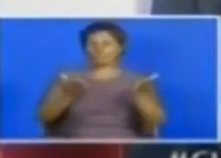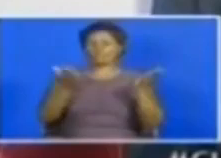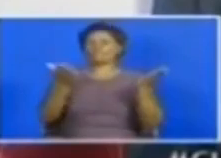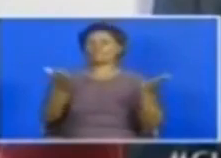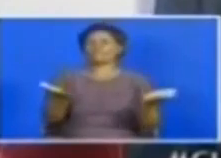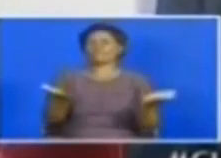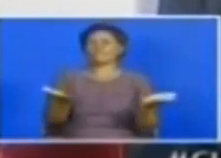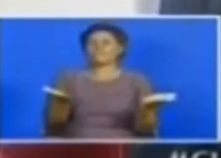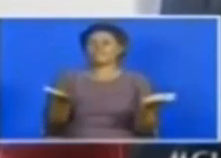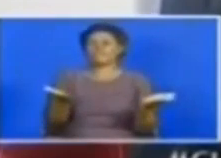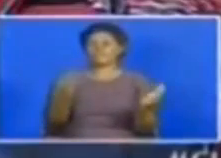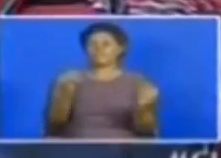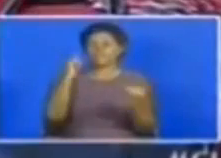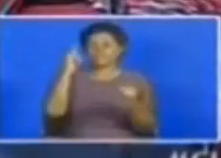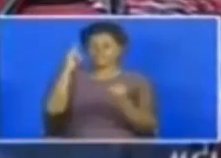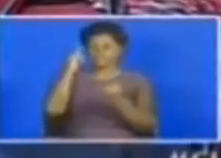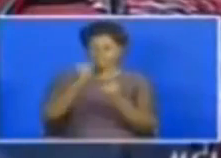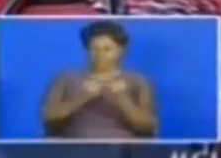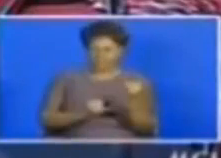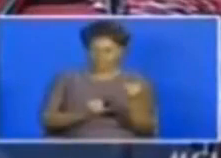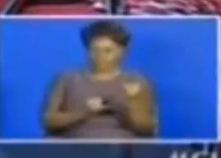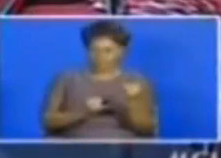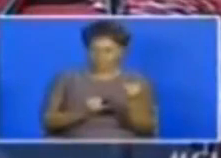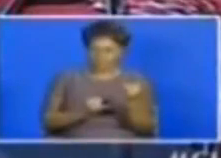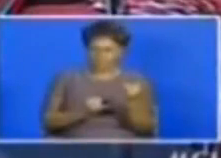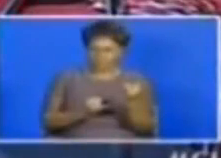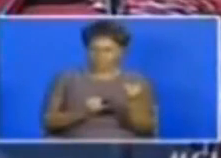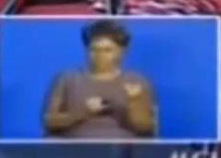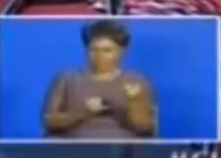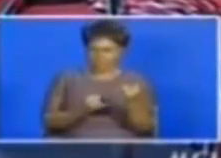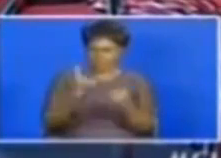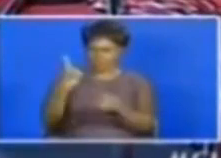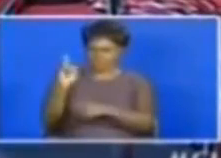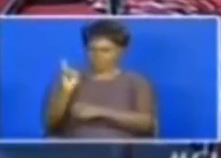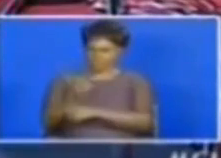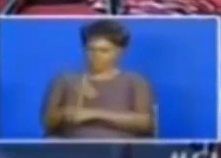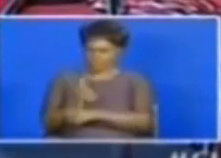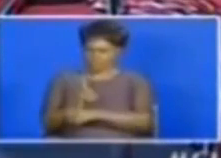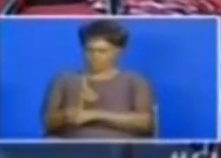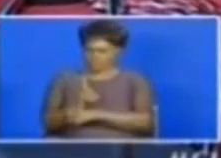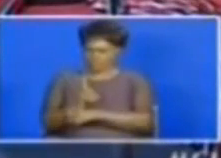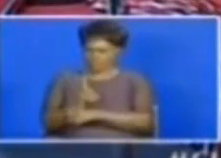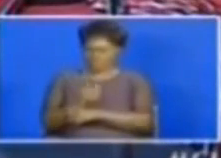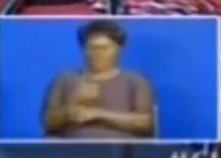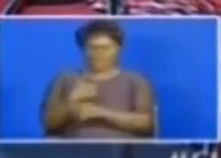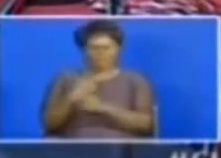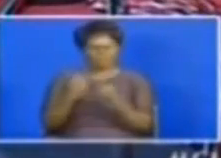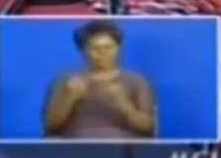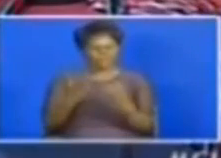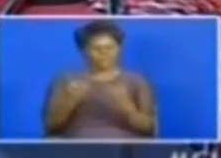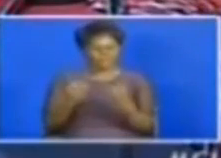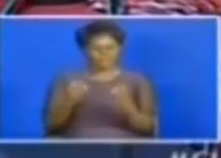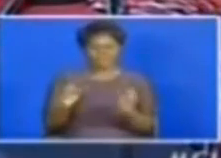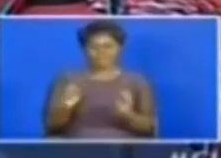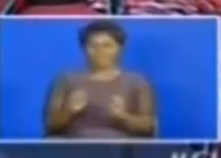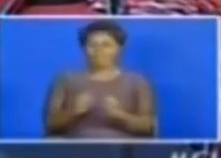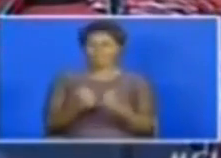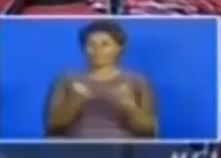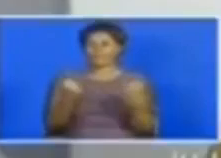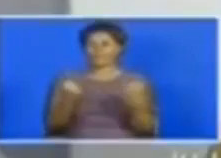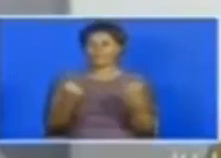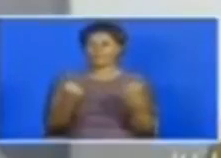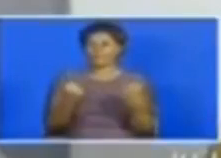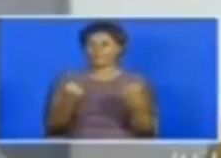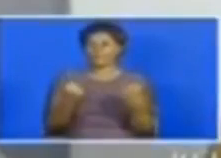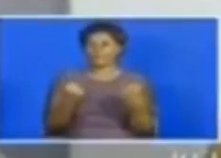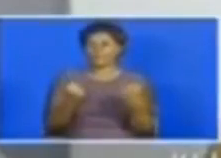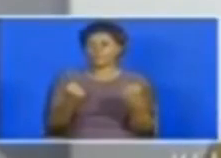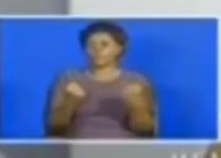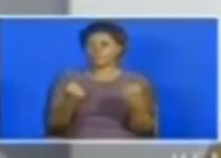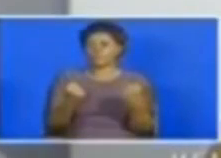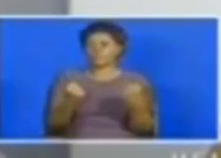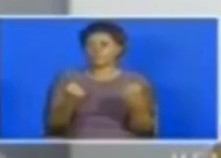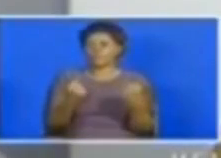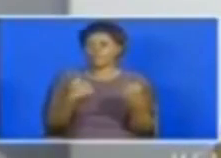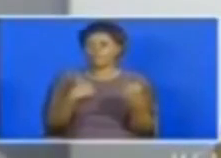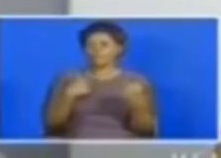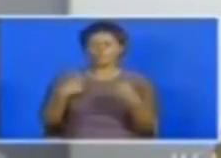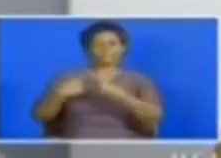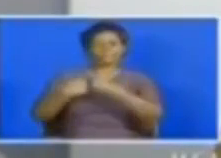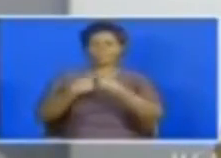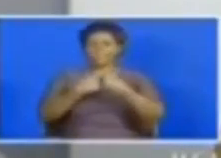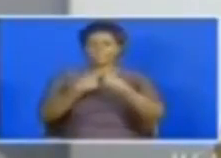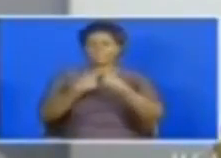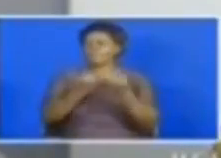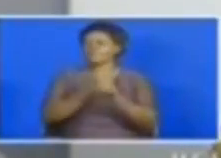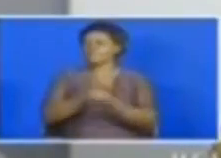law. Finally, if you can, in a minute, there's a lot happening. I mean, I think IEBC has faced as many legal